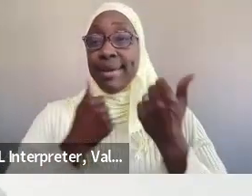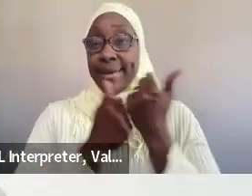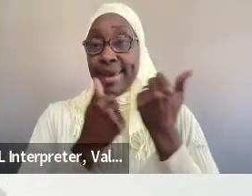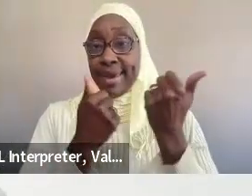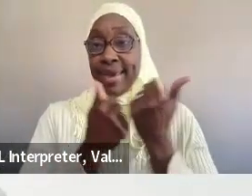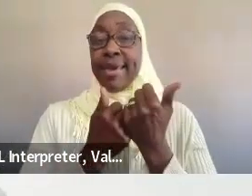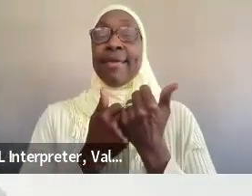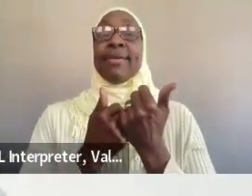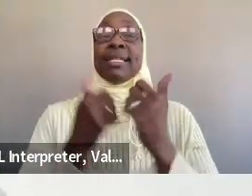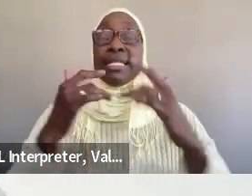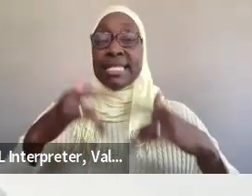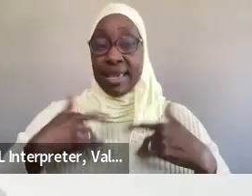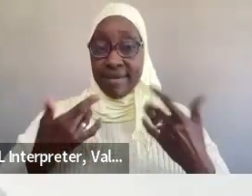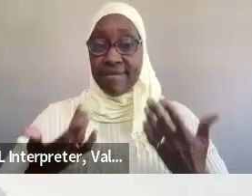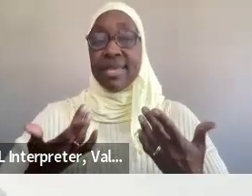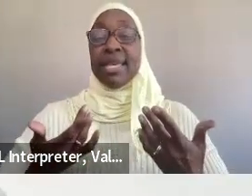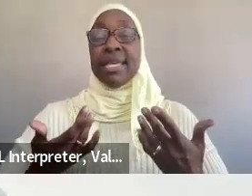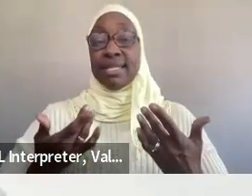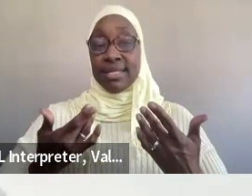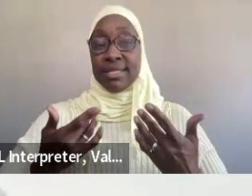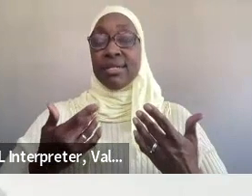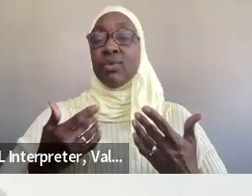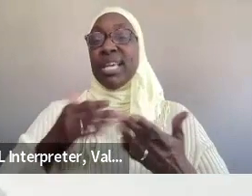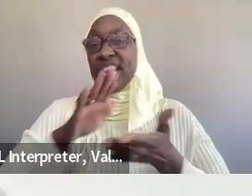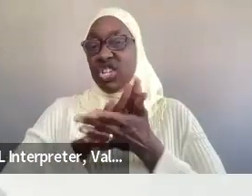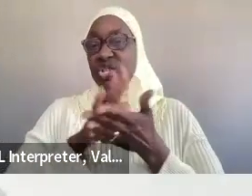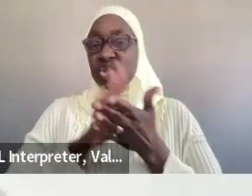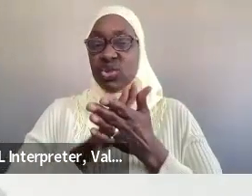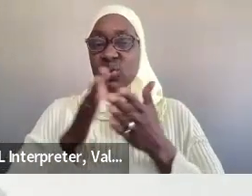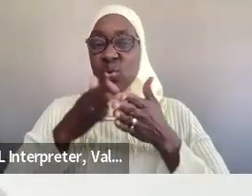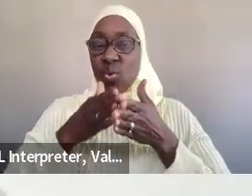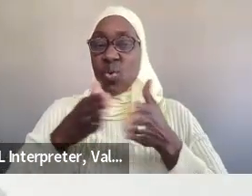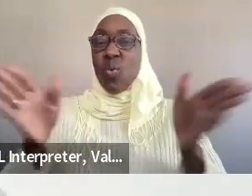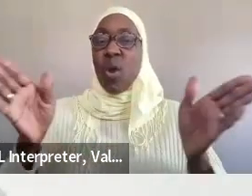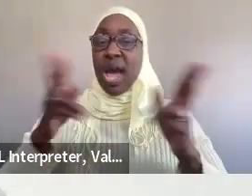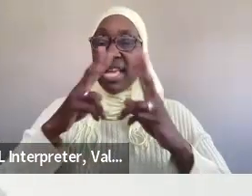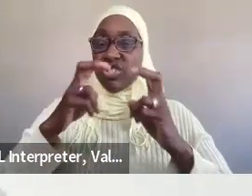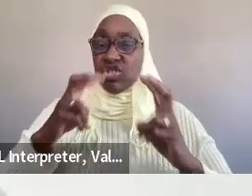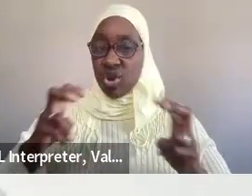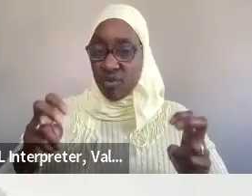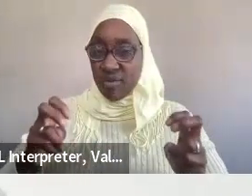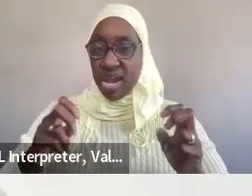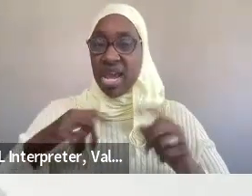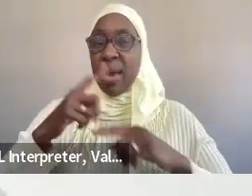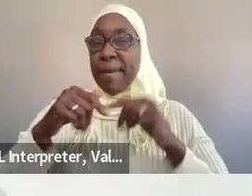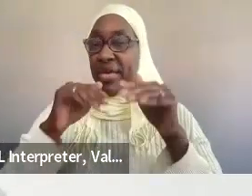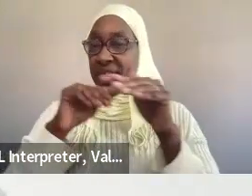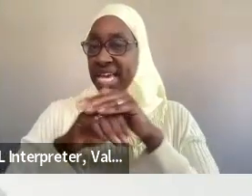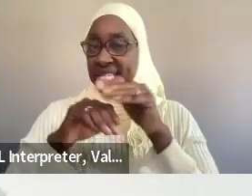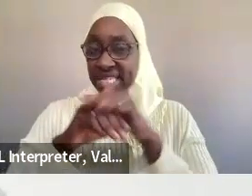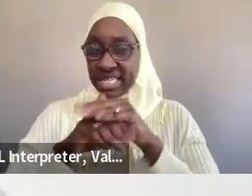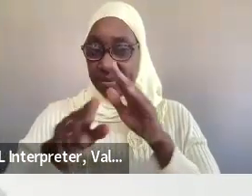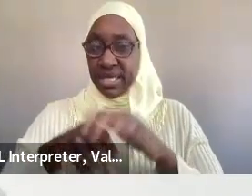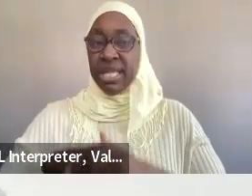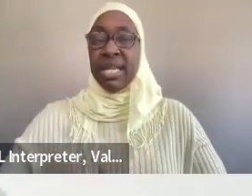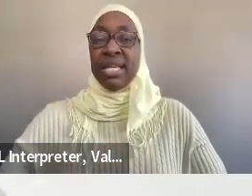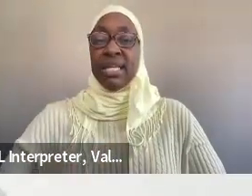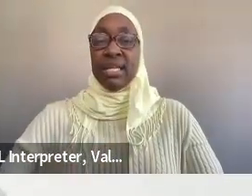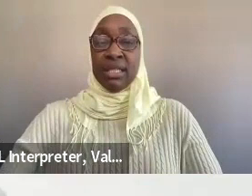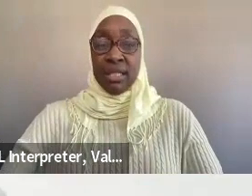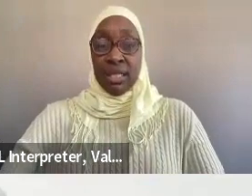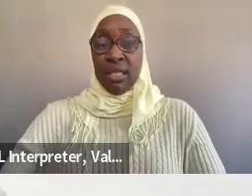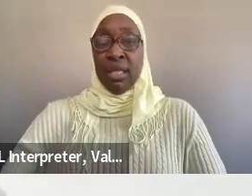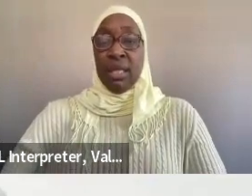accessibility of the School of Public Health building, which is in a separate building from the rest of Brown. And one of the